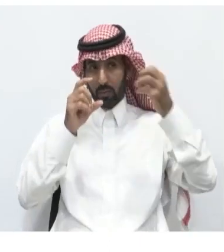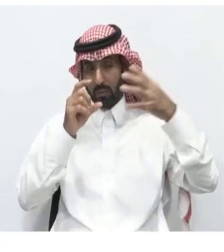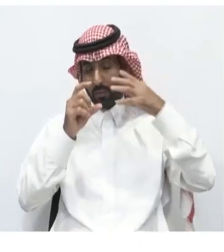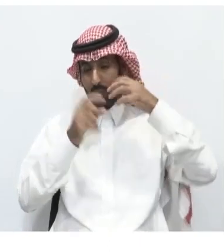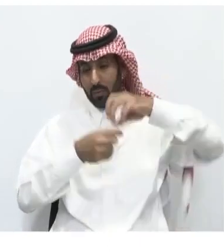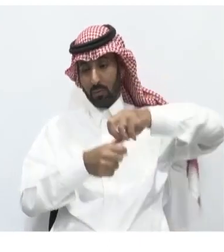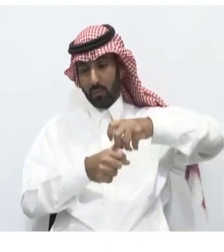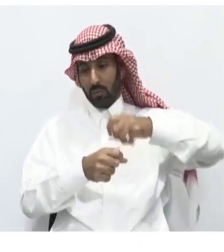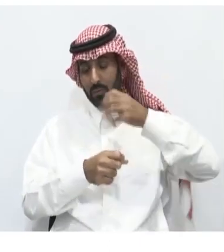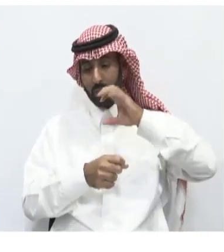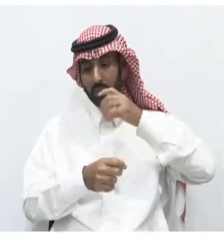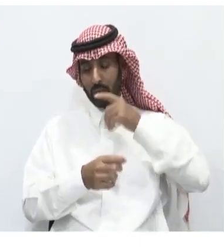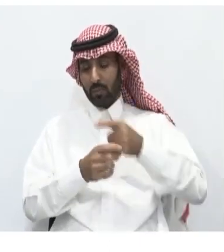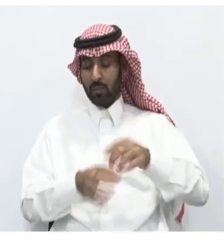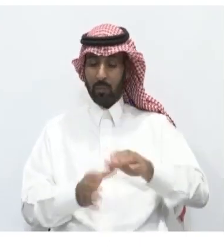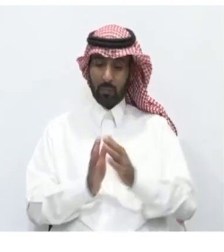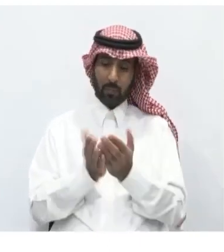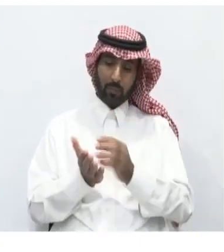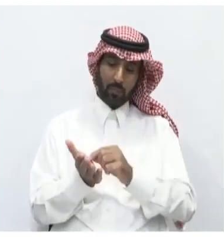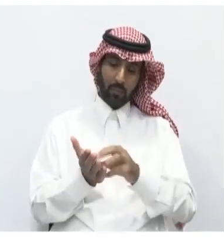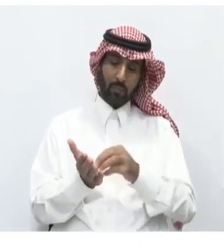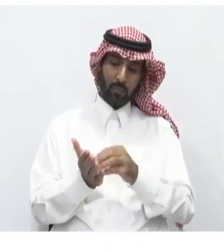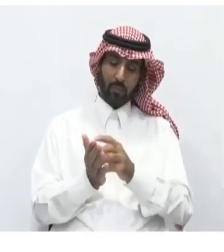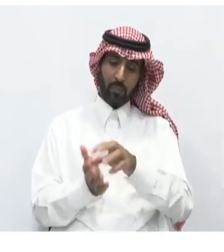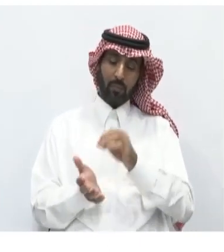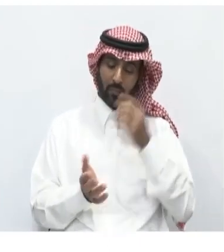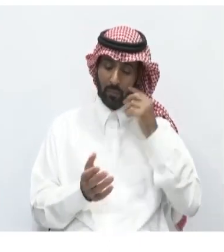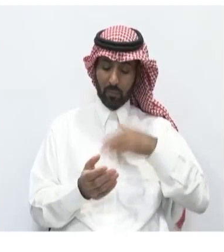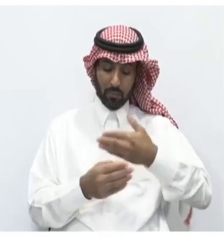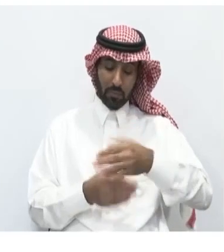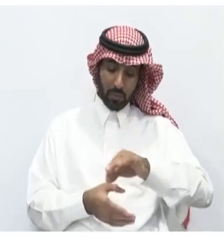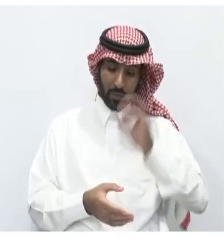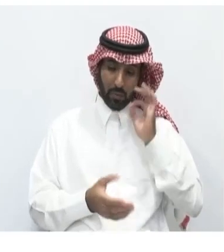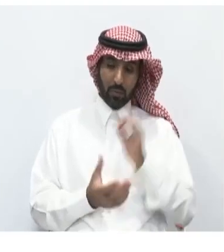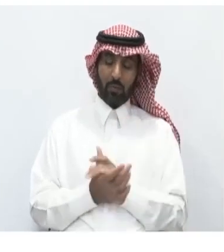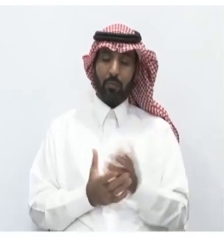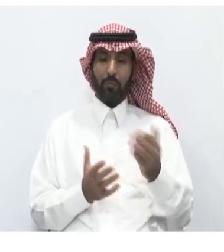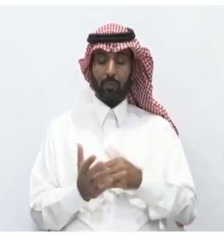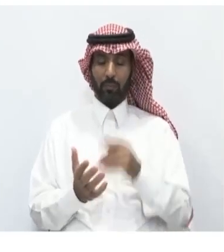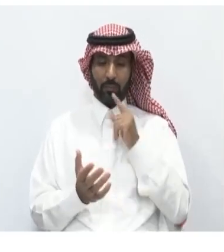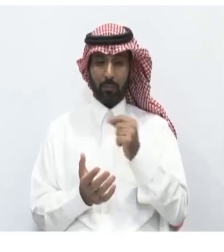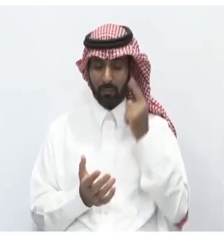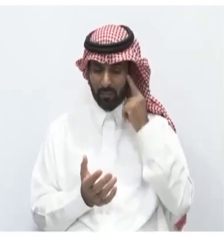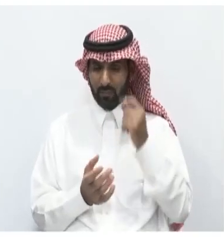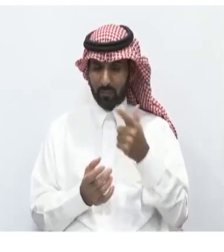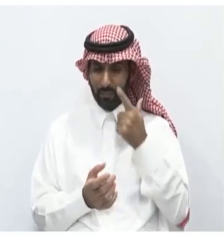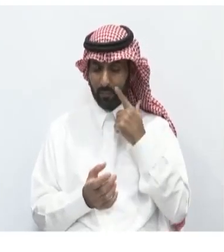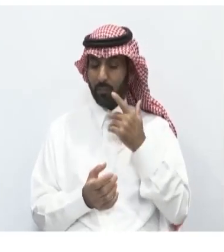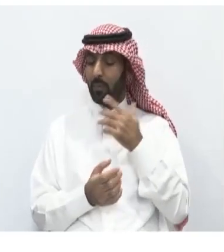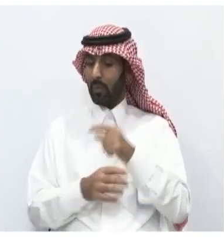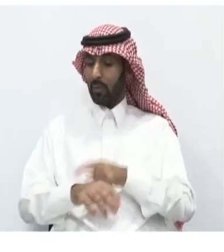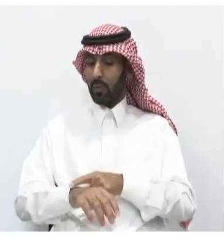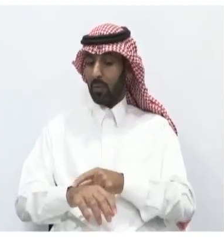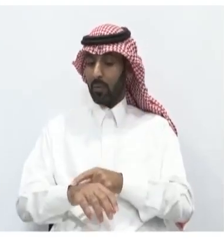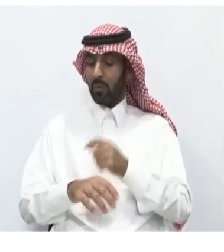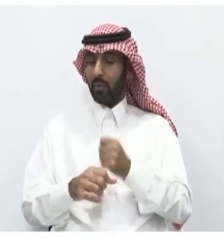bottle, and your guidebook in an easily accessible front compartment. And one final thought, you know that expensive watch your